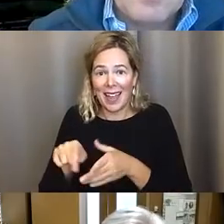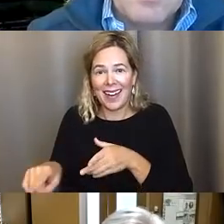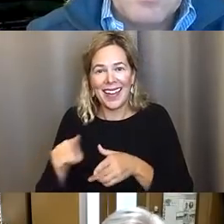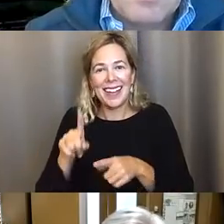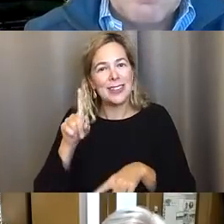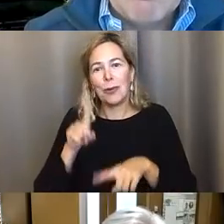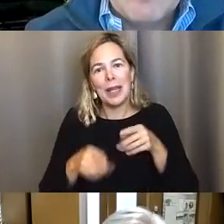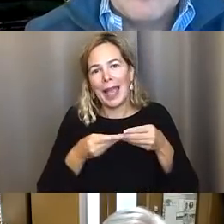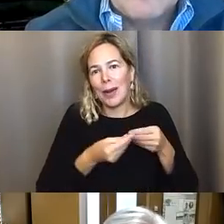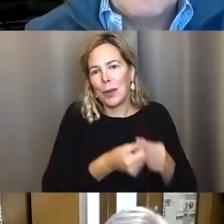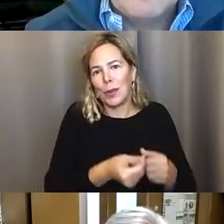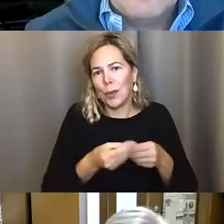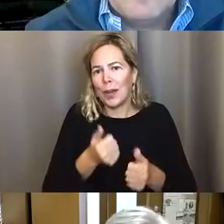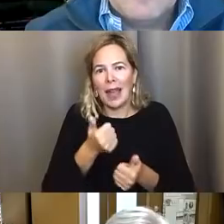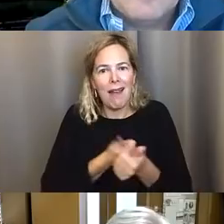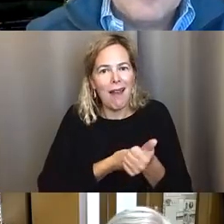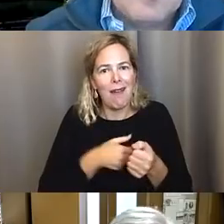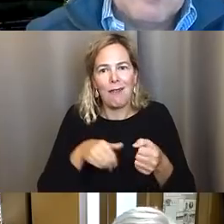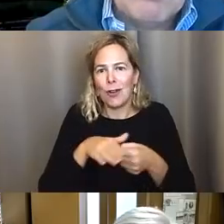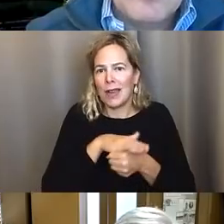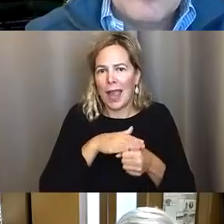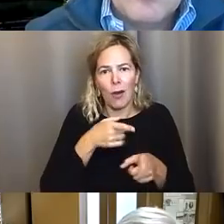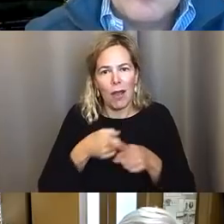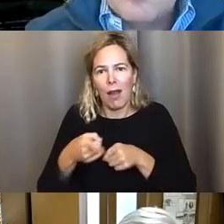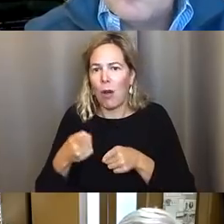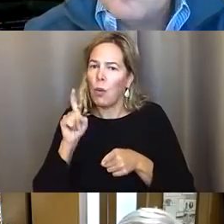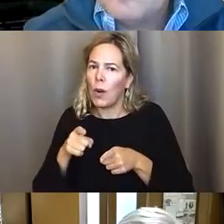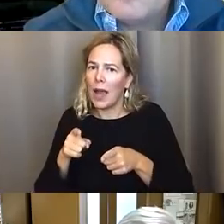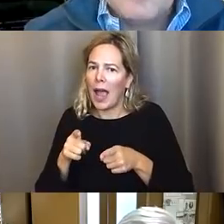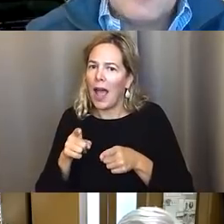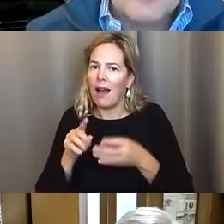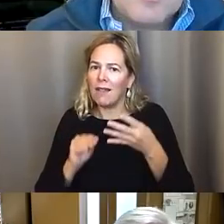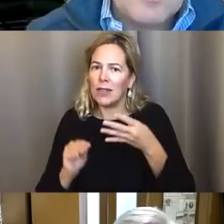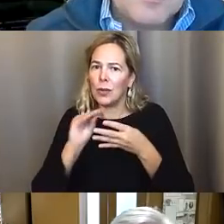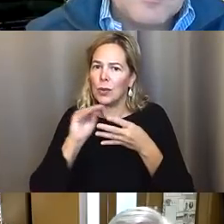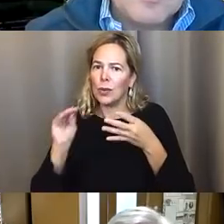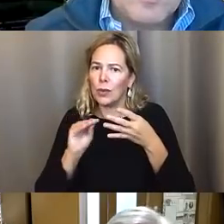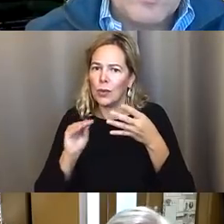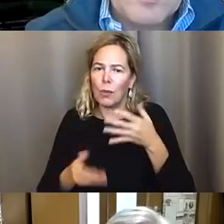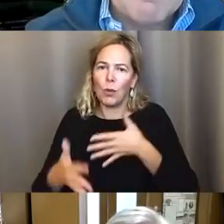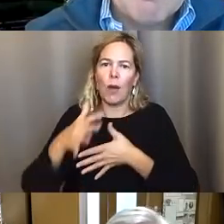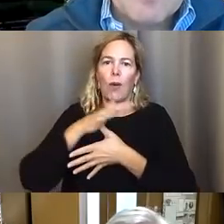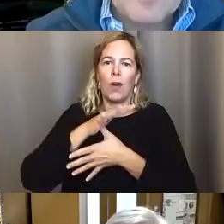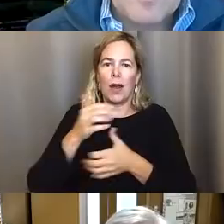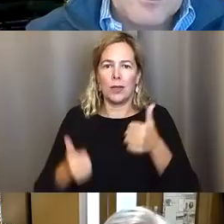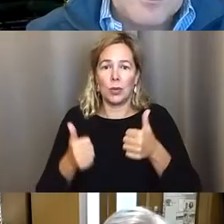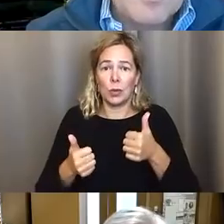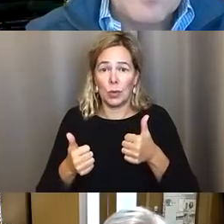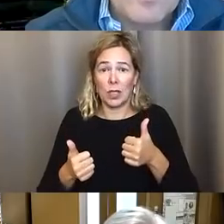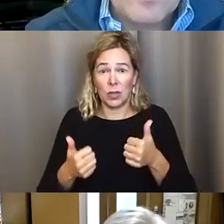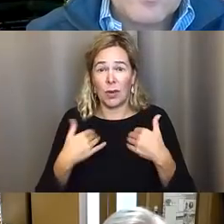prioritize what we do. And I'd be the first to say that there are many areas in which we have